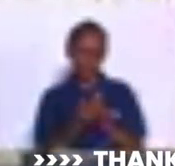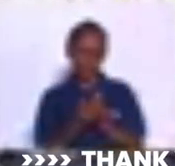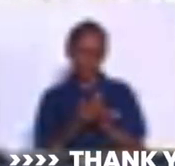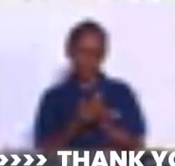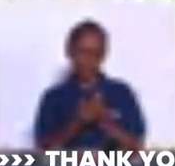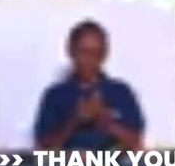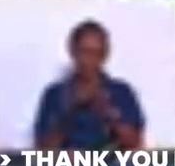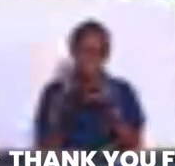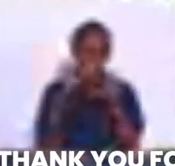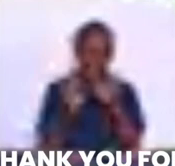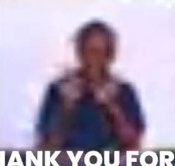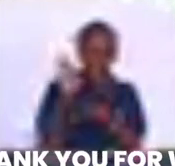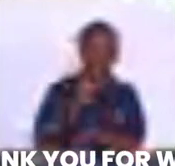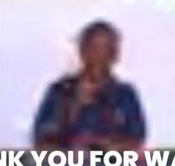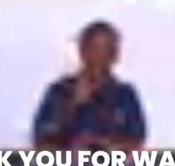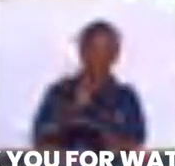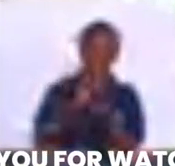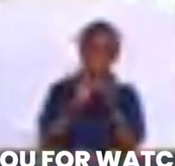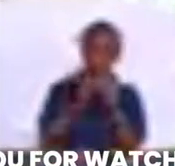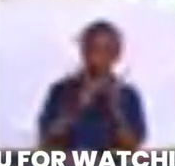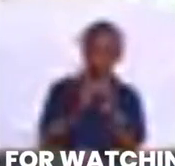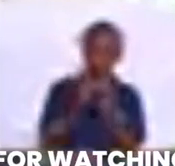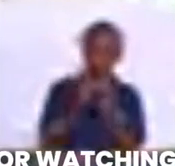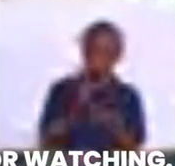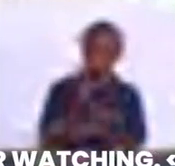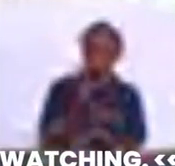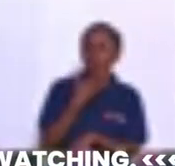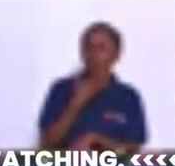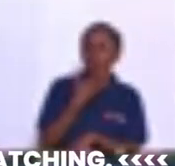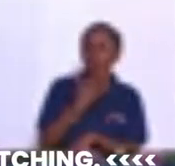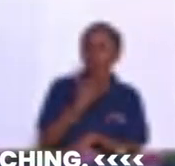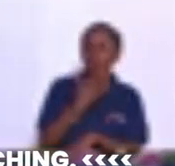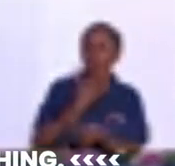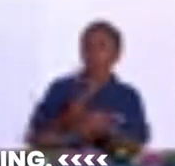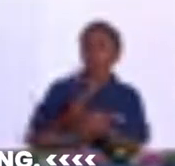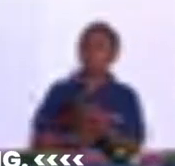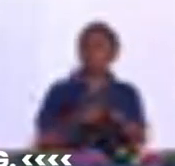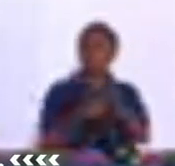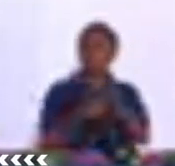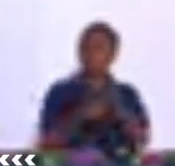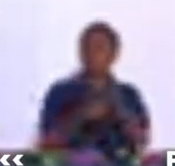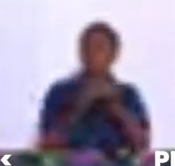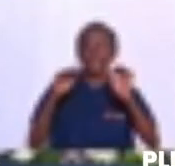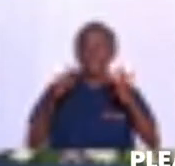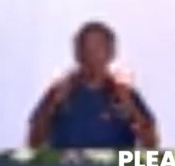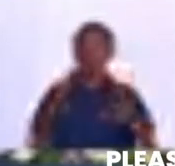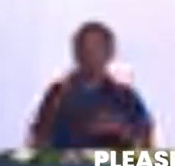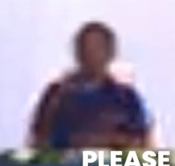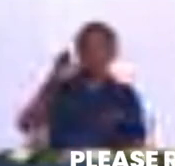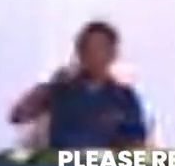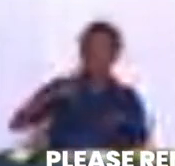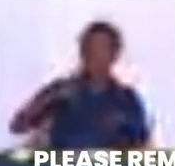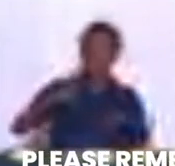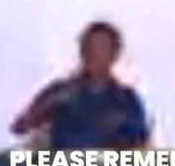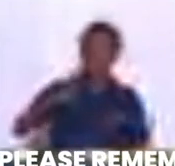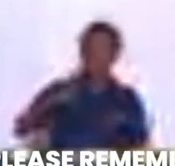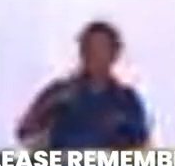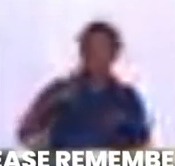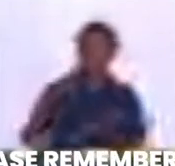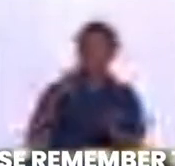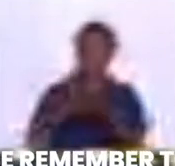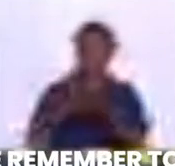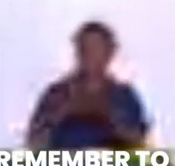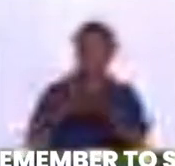if a woman speaks, she wants support. Like this. Uh-huh. Is it?